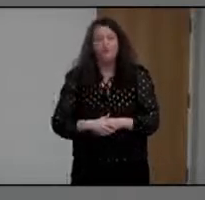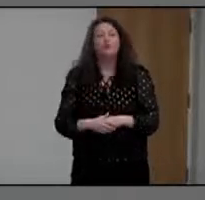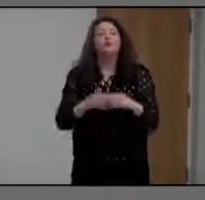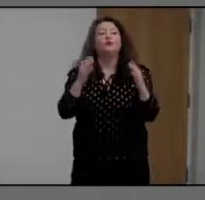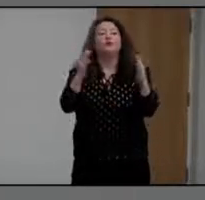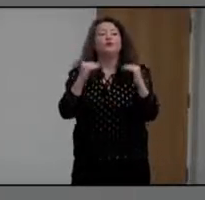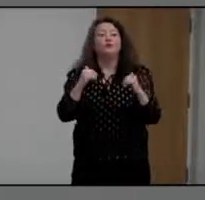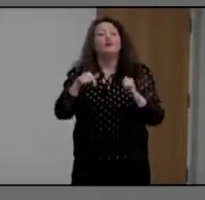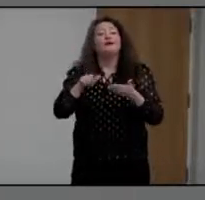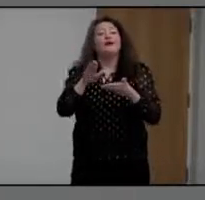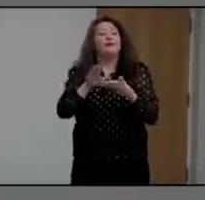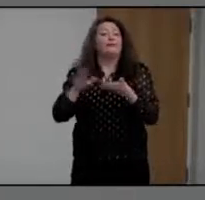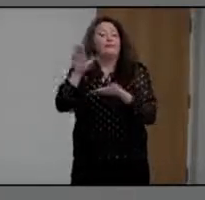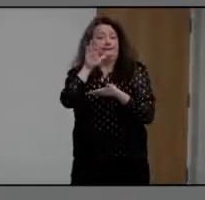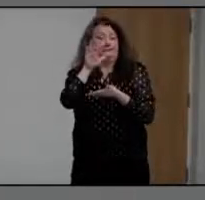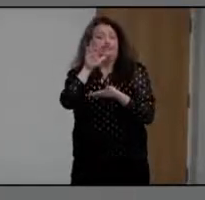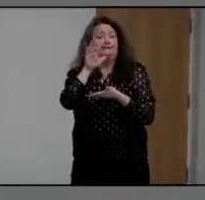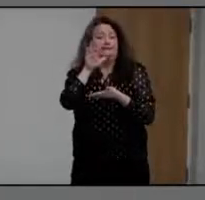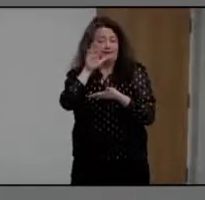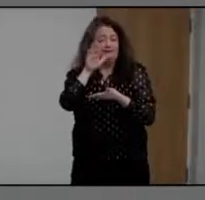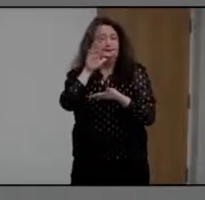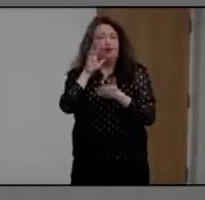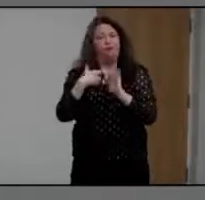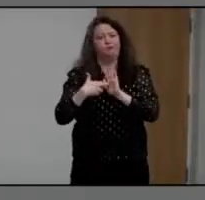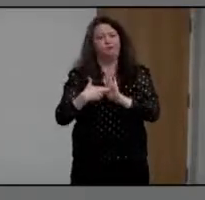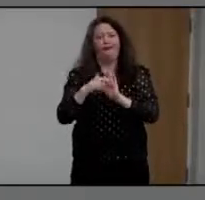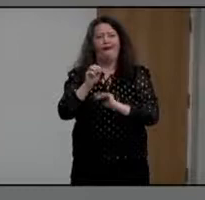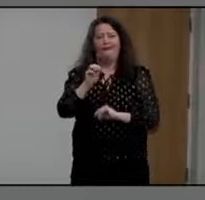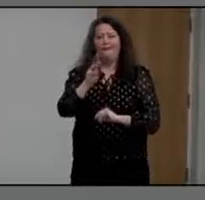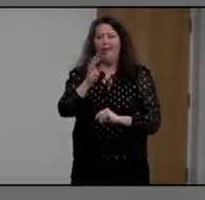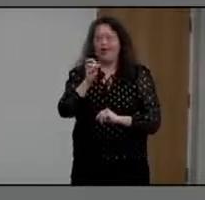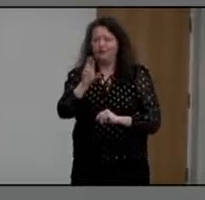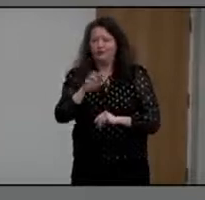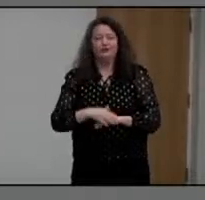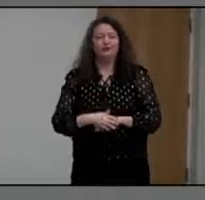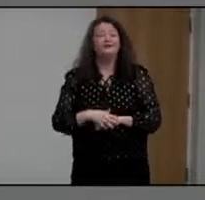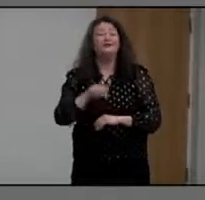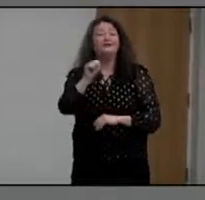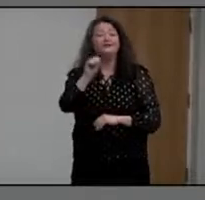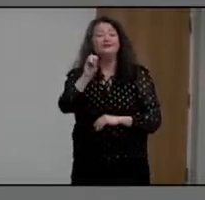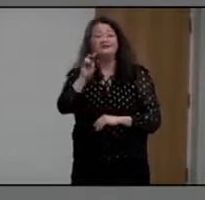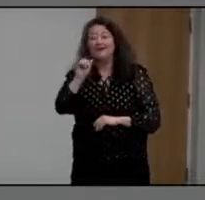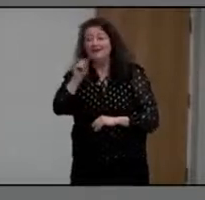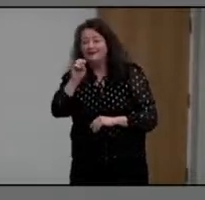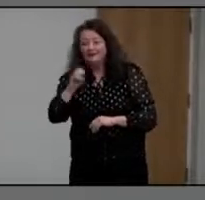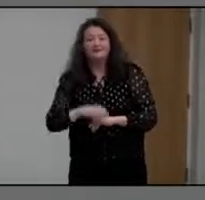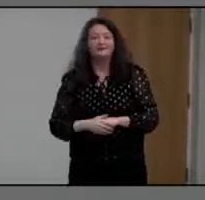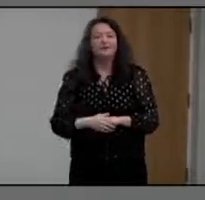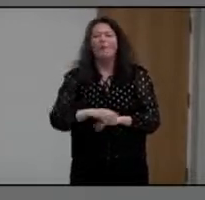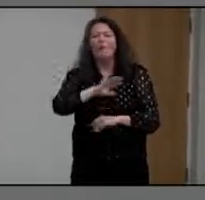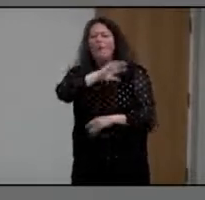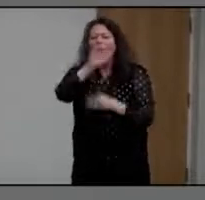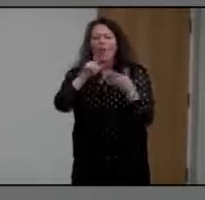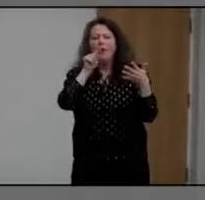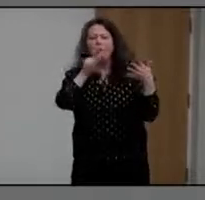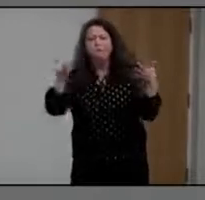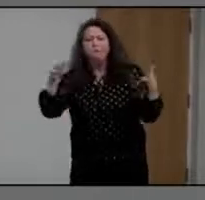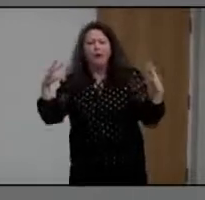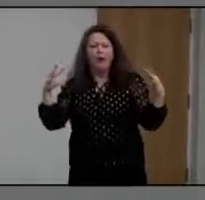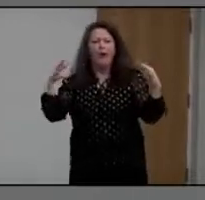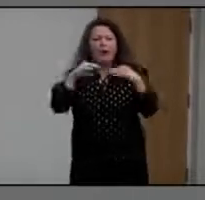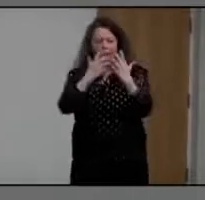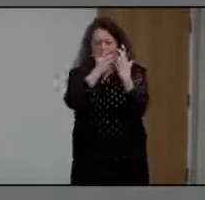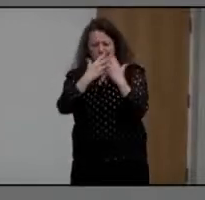campus ambassadors, and our volunteers in Senate and across campus who helped us to plan this event. I'm also